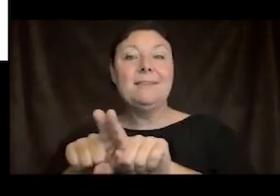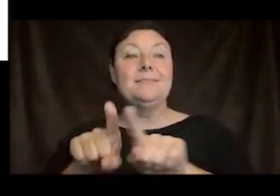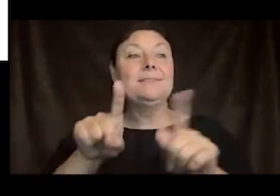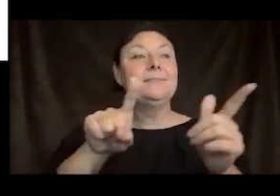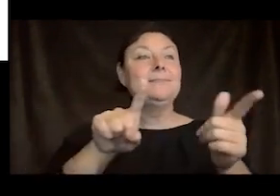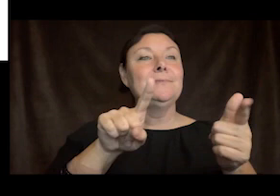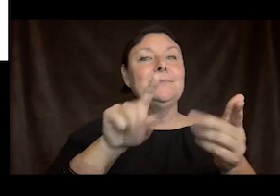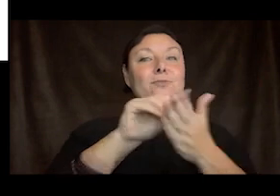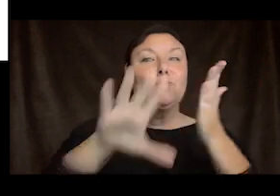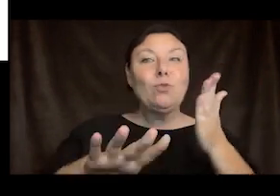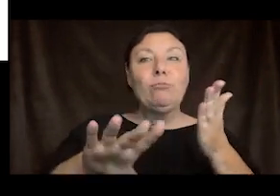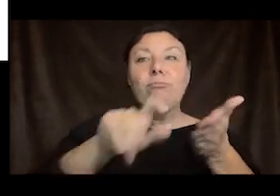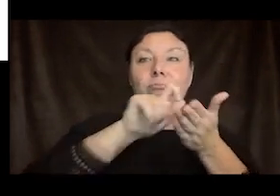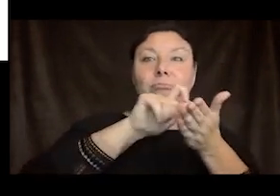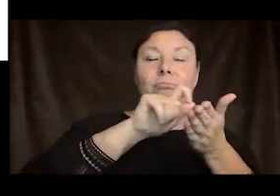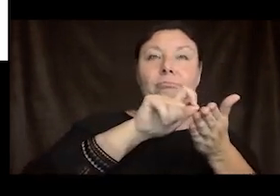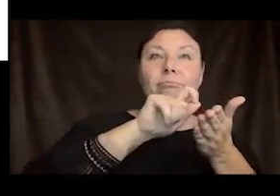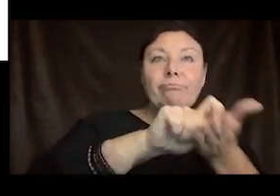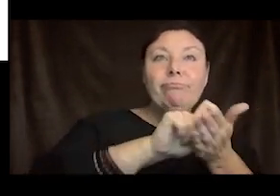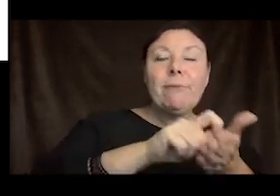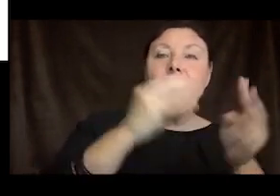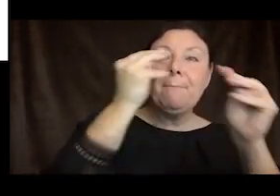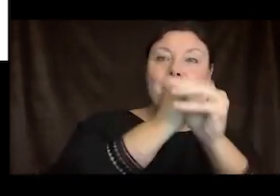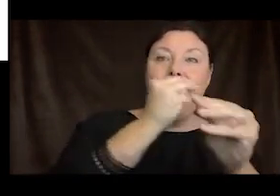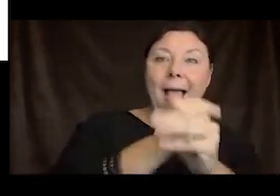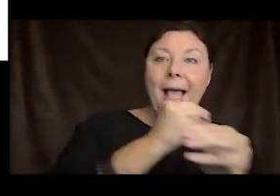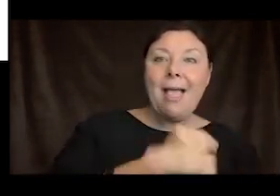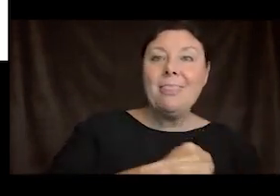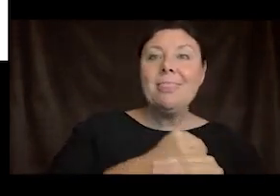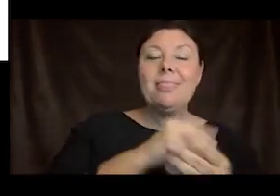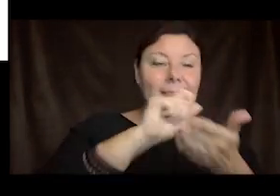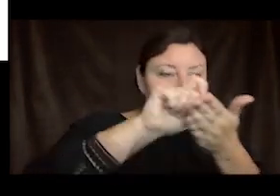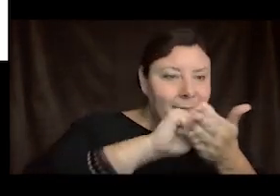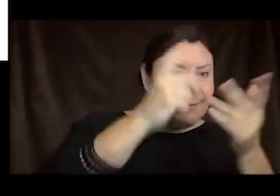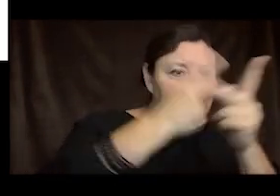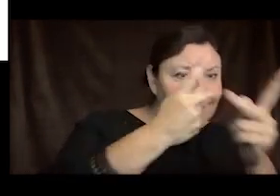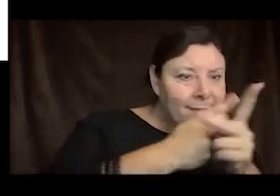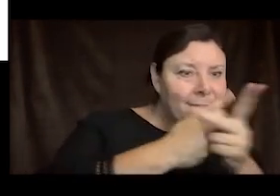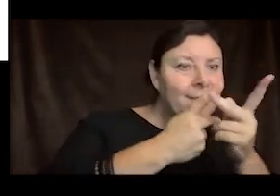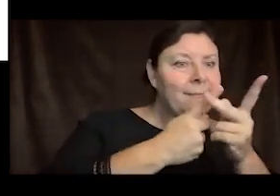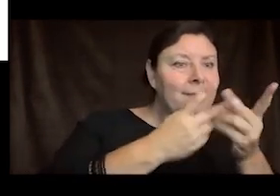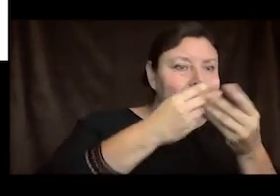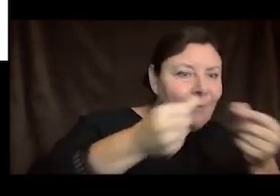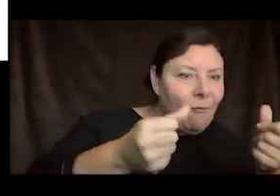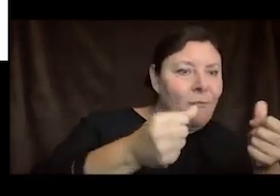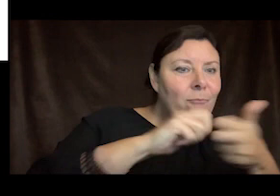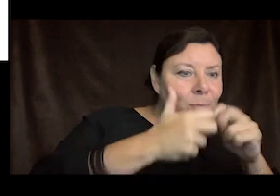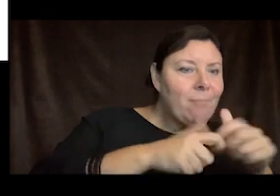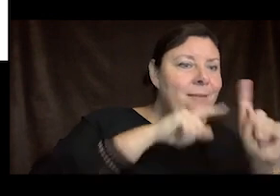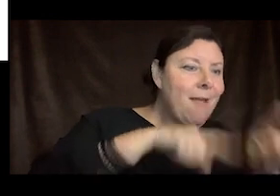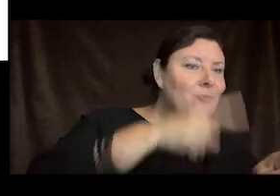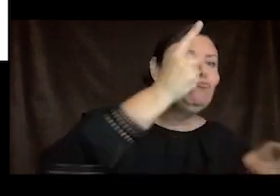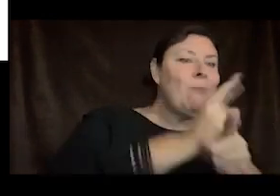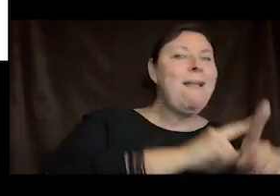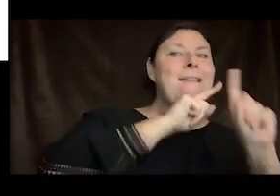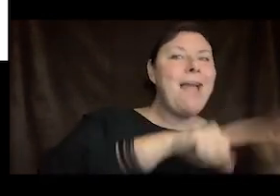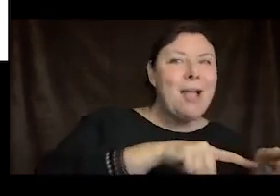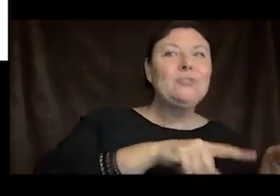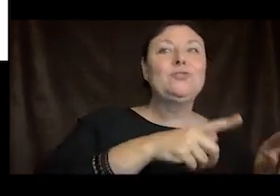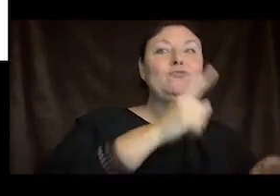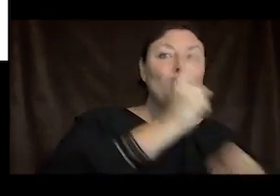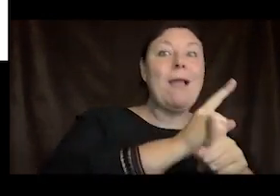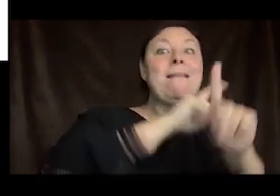doing mathematical thinking around equations where, okay, there's an answer that I'm looking for and it's a right answer.